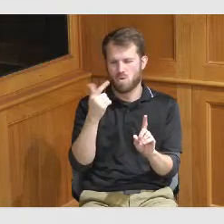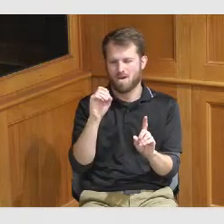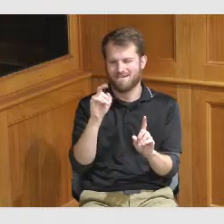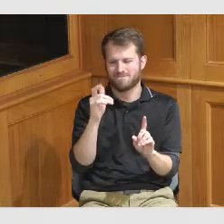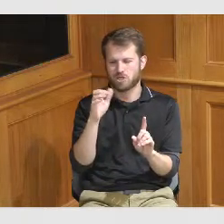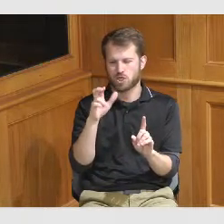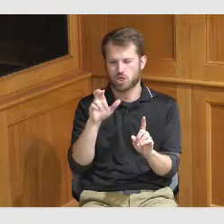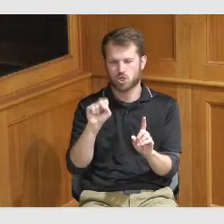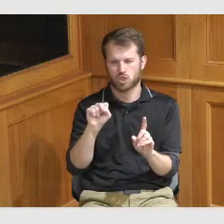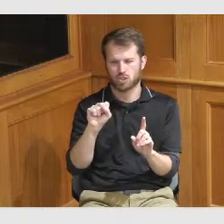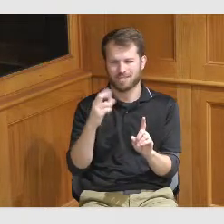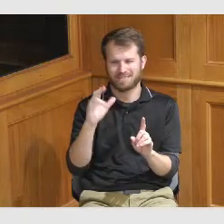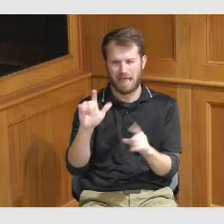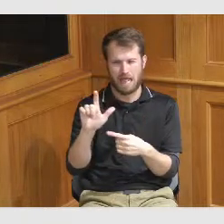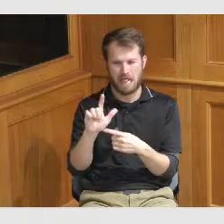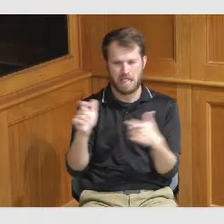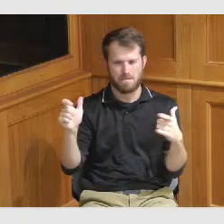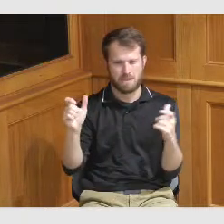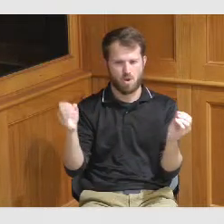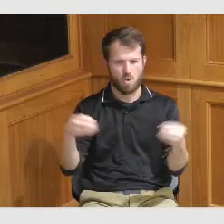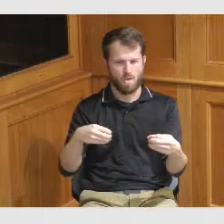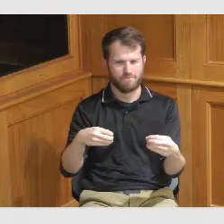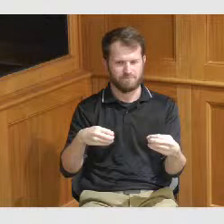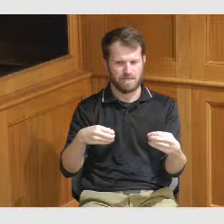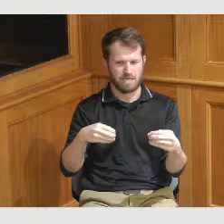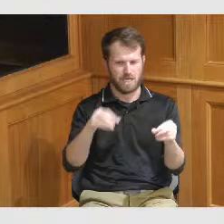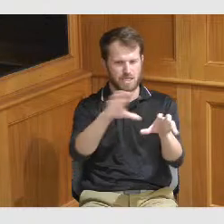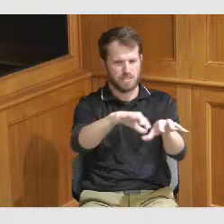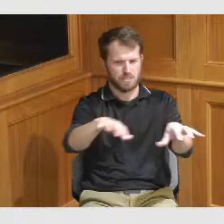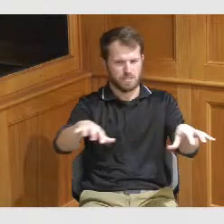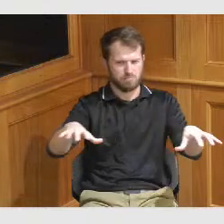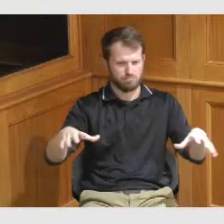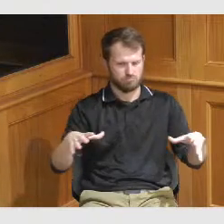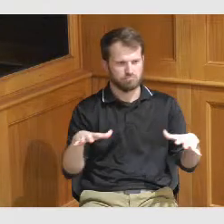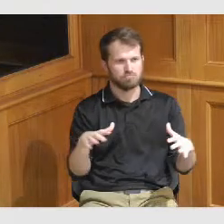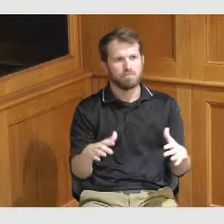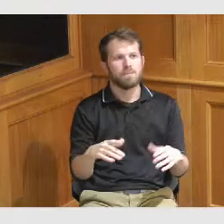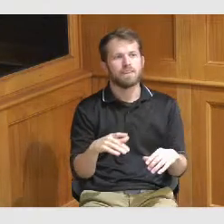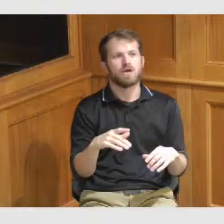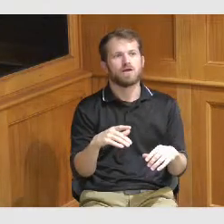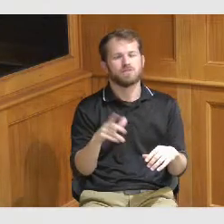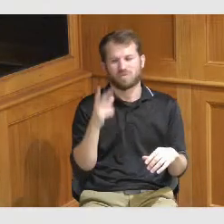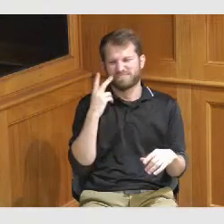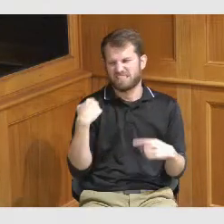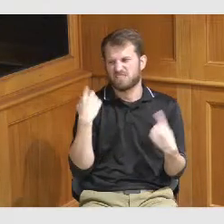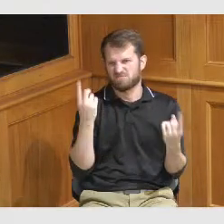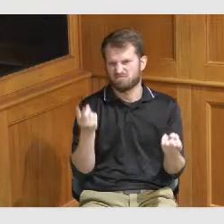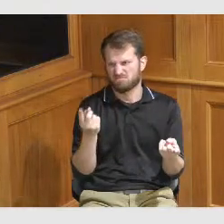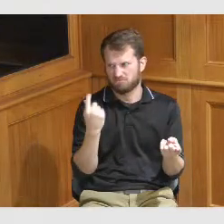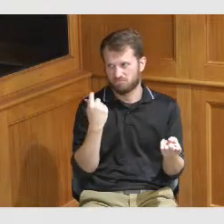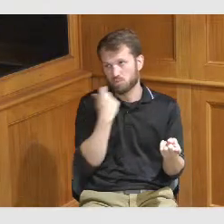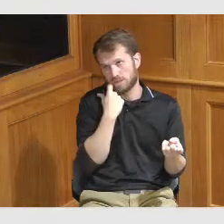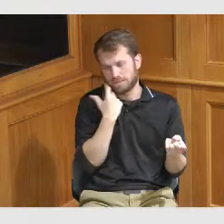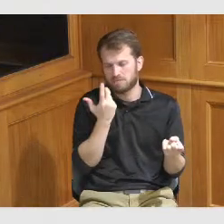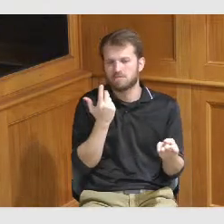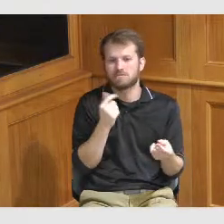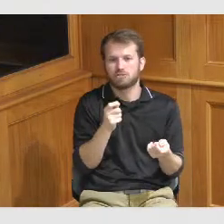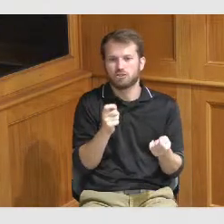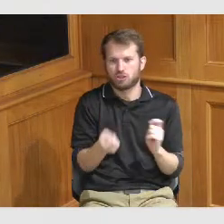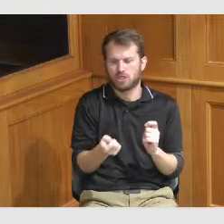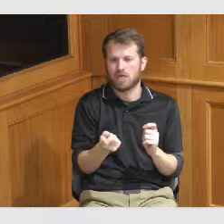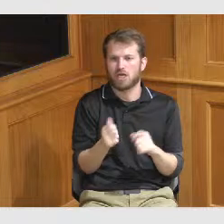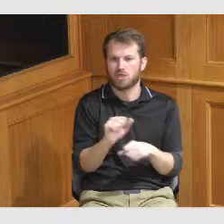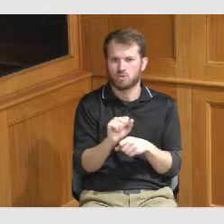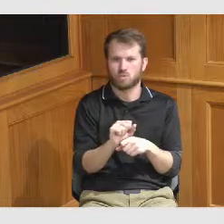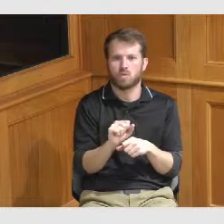it's a large office complex. But as we've seen over the years recently, with the change in work